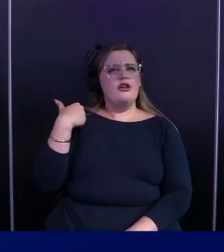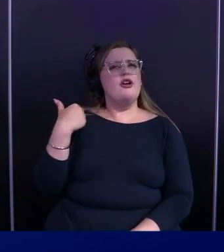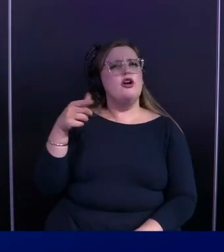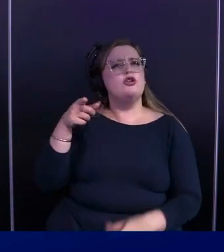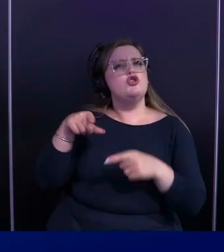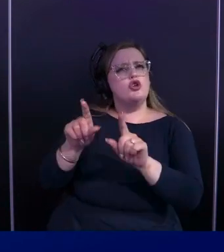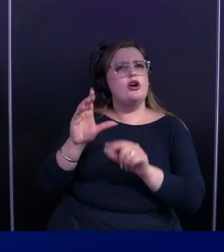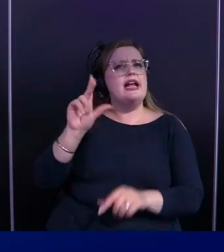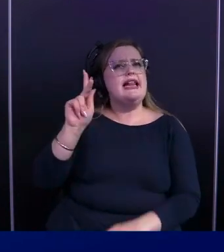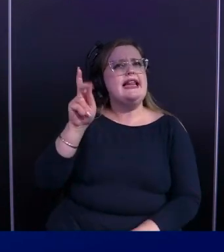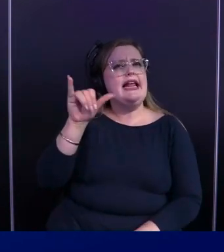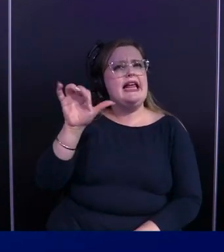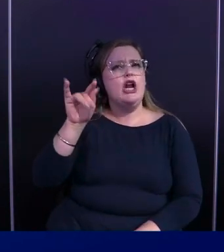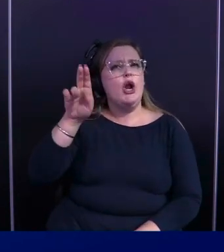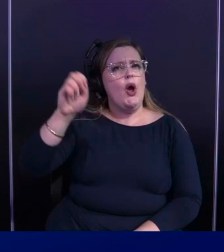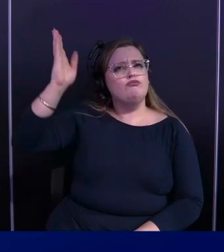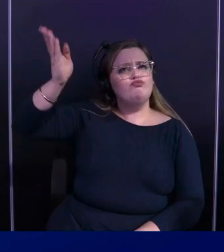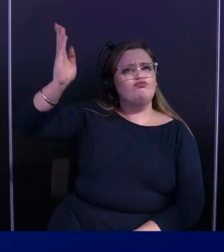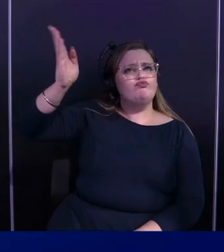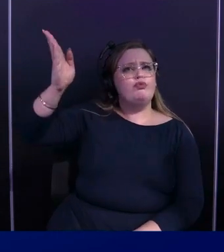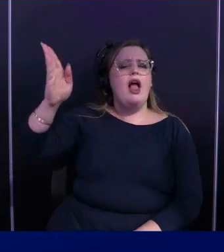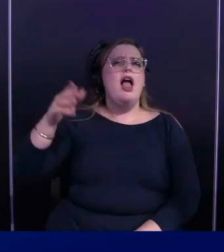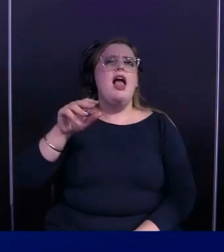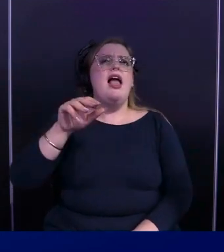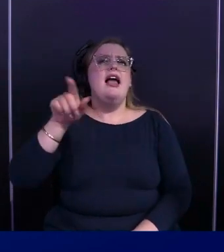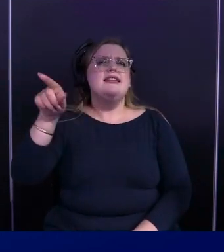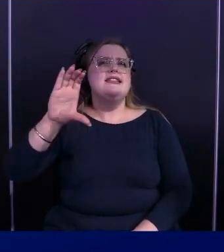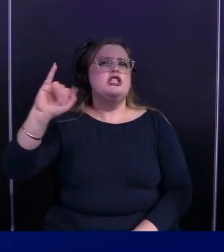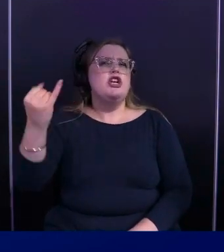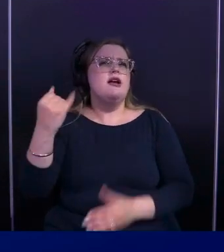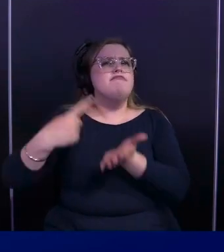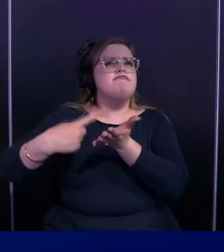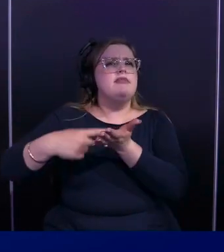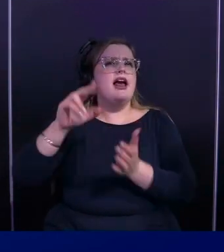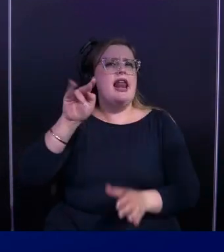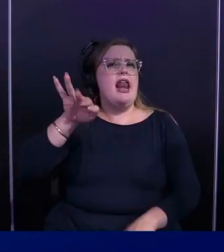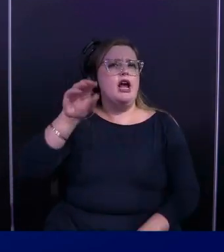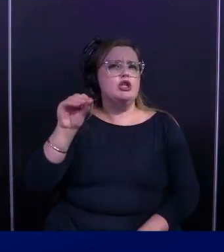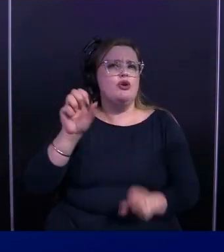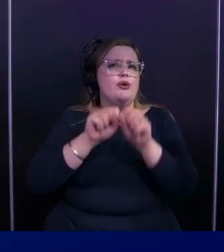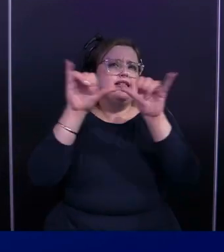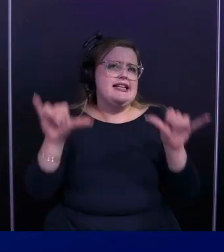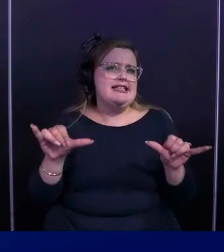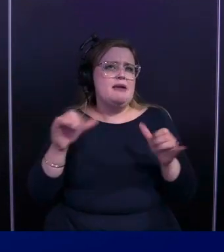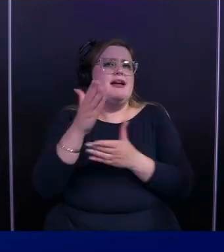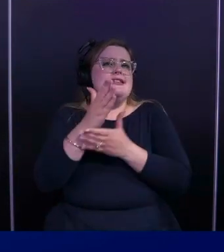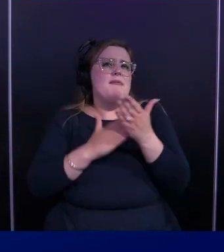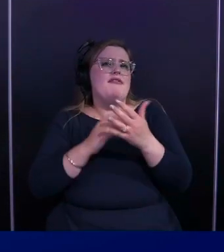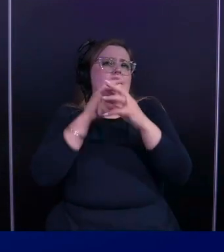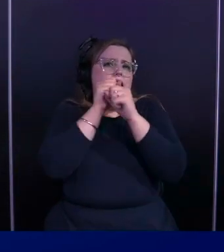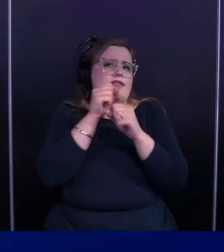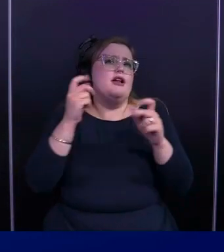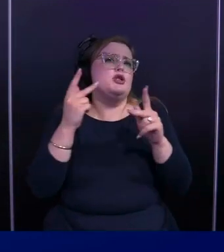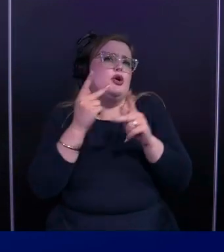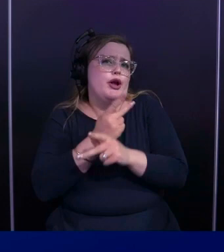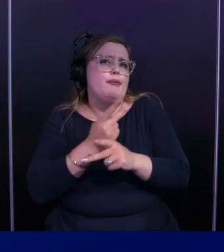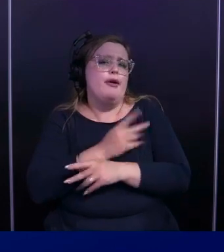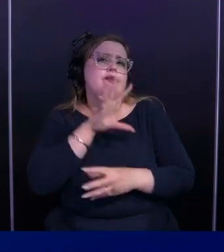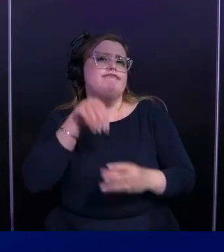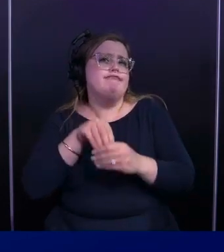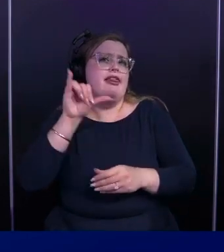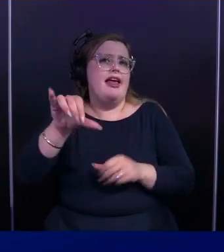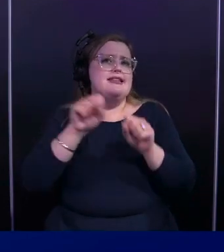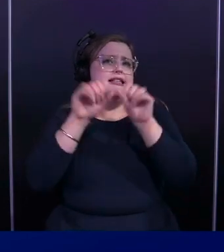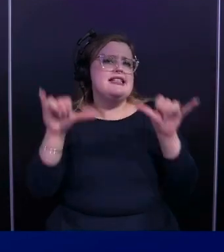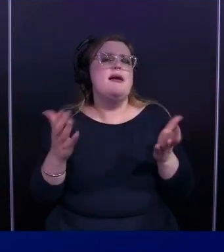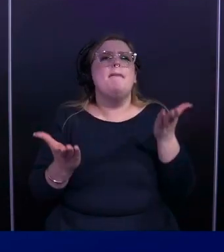about the AWS Nitro system and some of the confidential computing elements that have been built into that system. Maybe we could